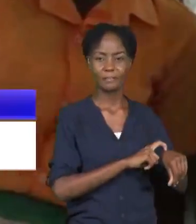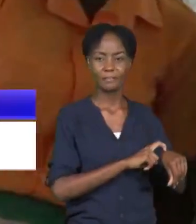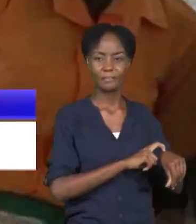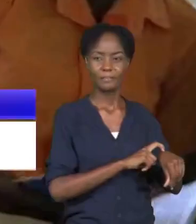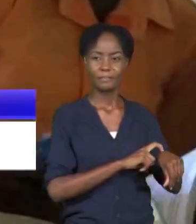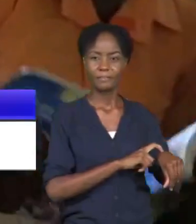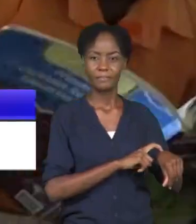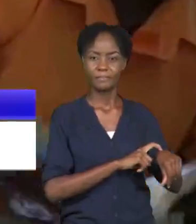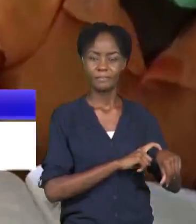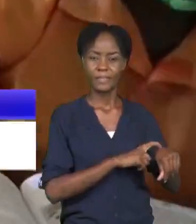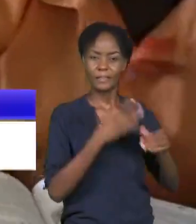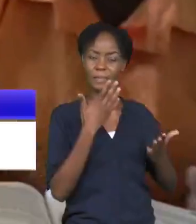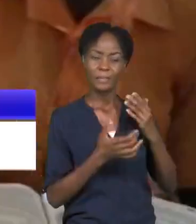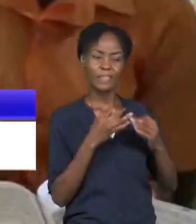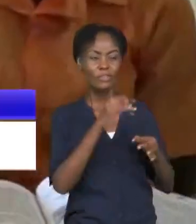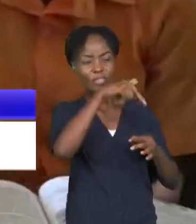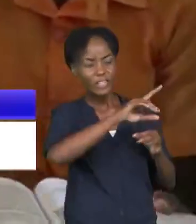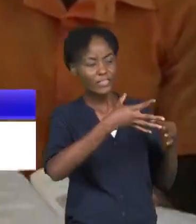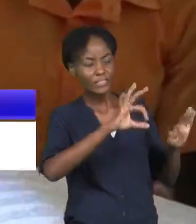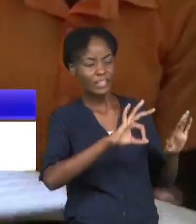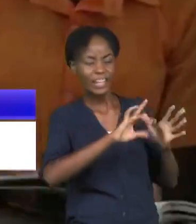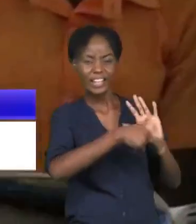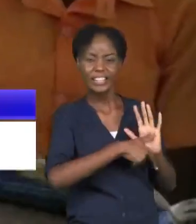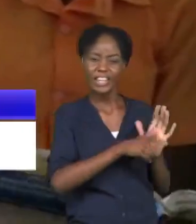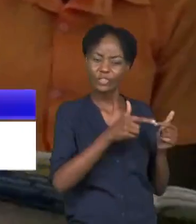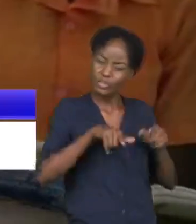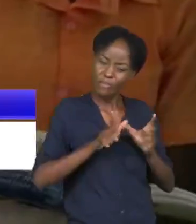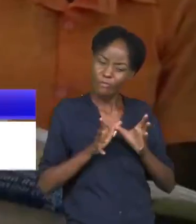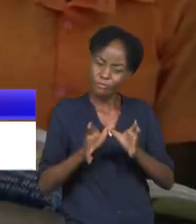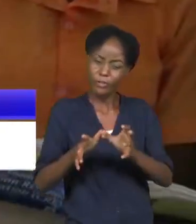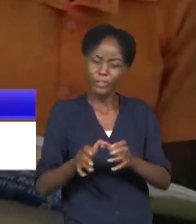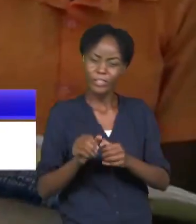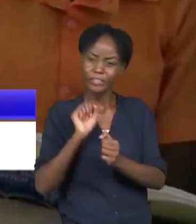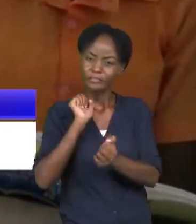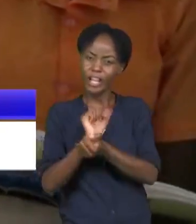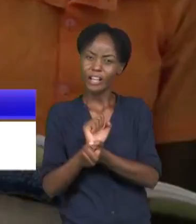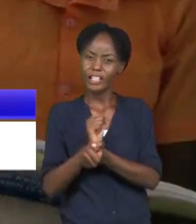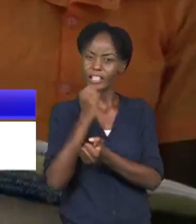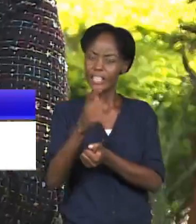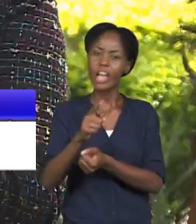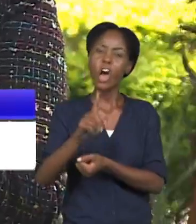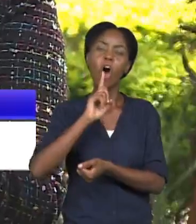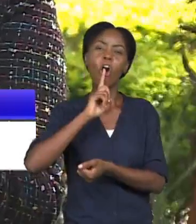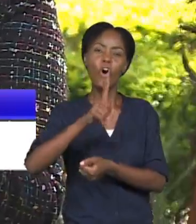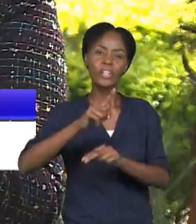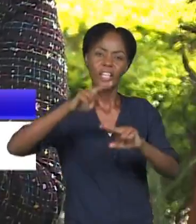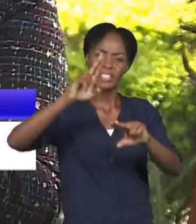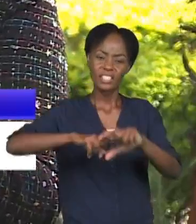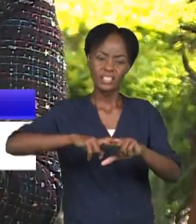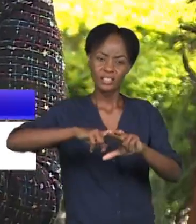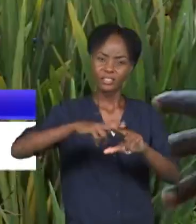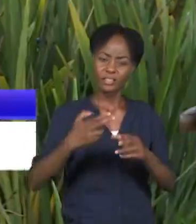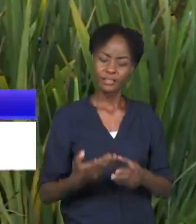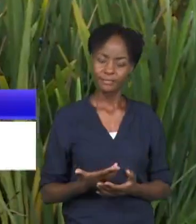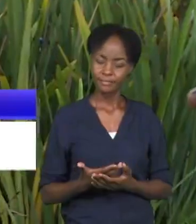who have been walking freely and you put them into seats and make them to sit upright. It's a little bit easier for younger children,